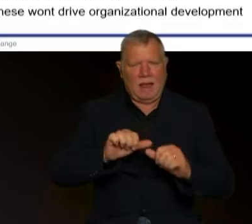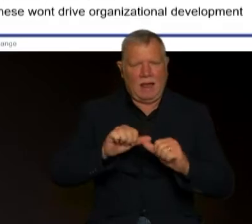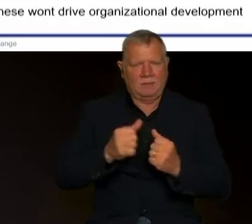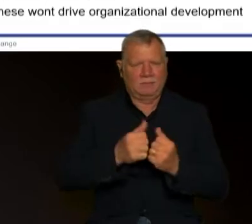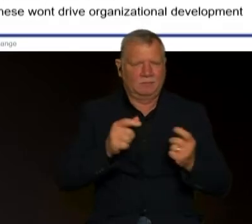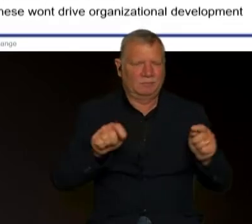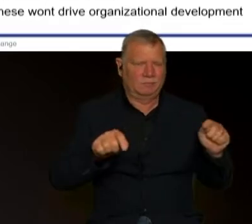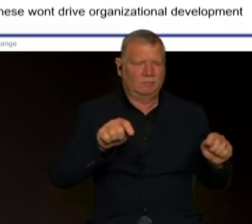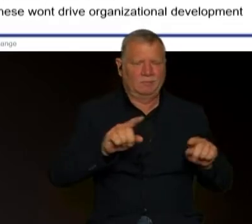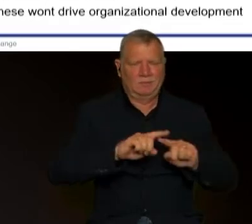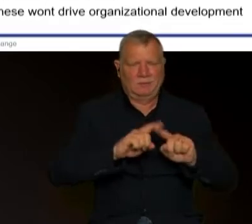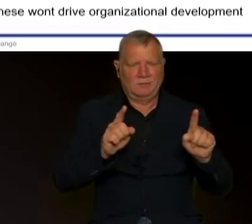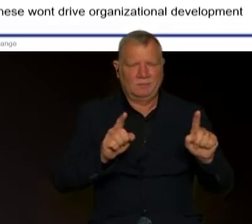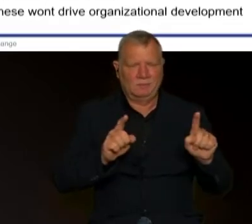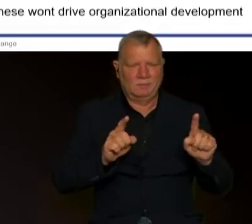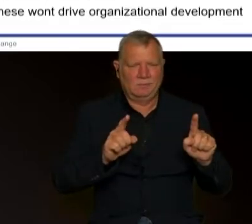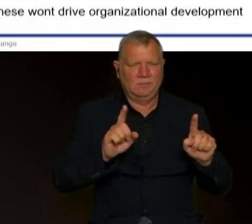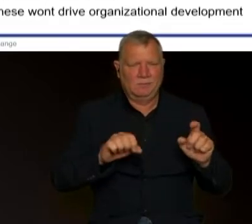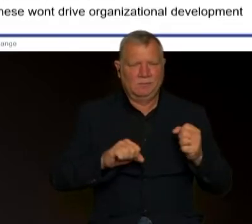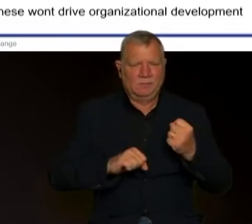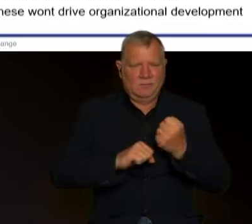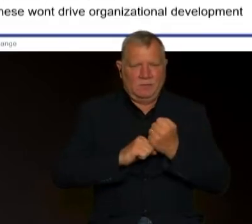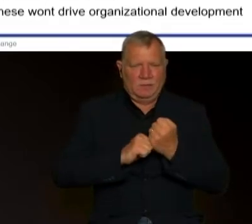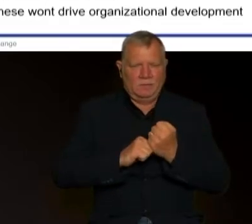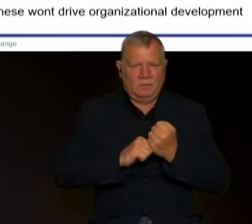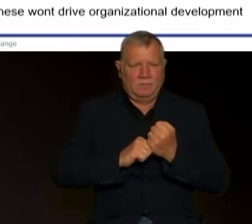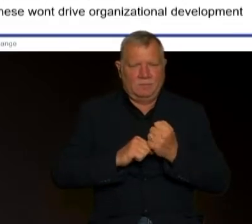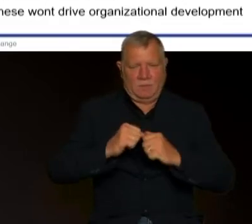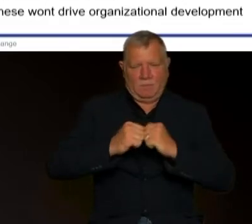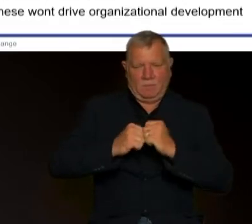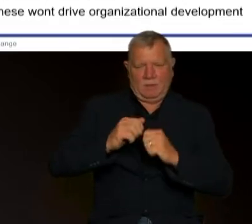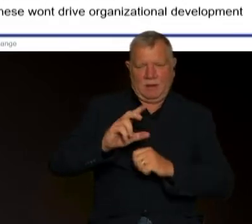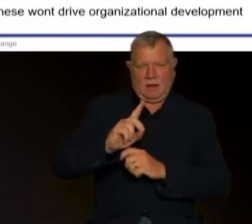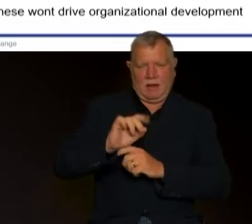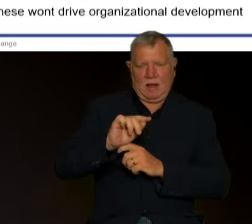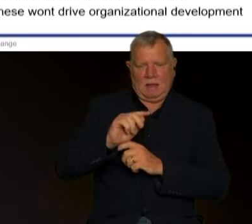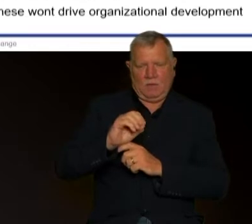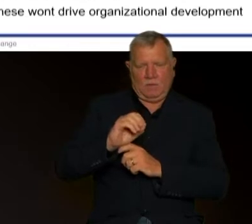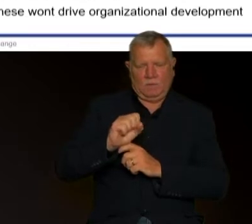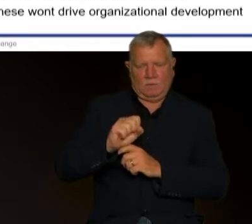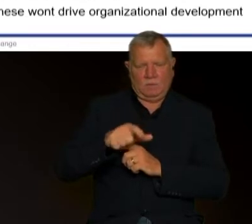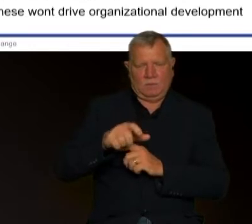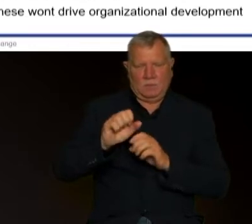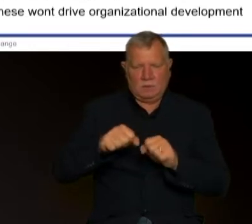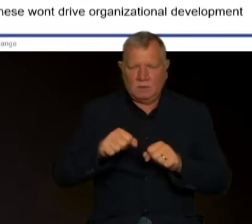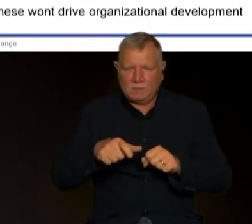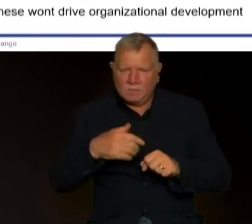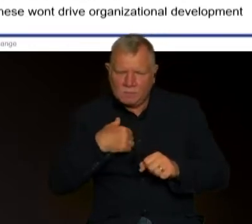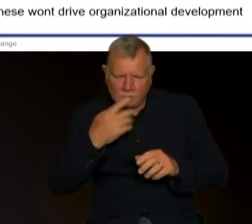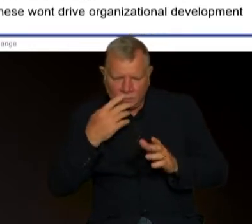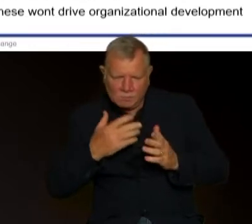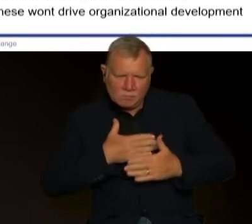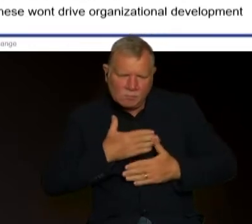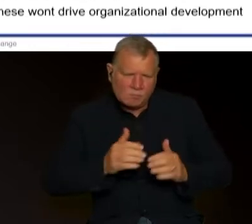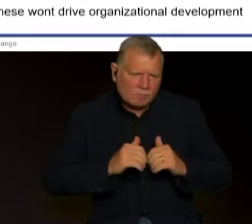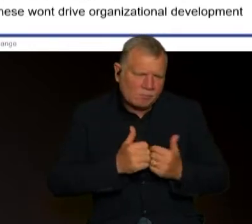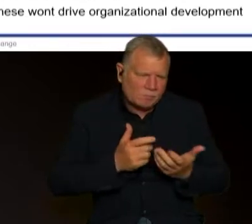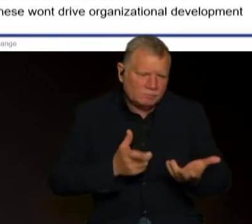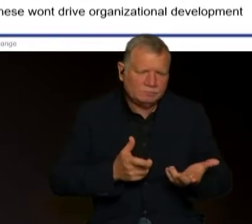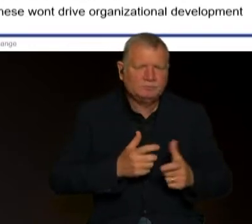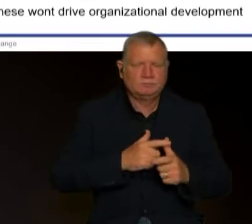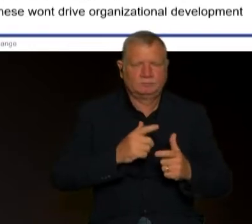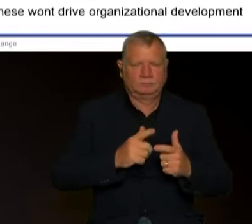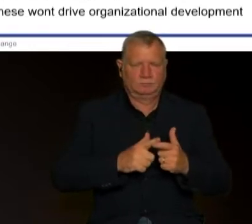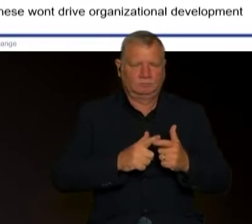between the employee and the agency performance. So we needed to strengthen the infrastructure of data so that the agency had